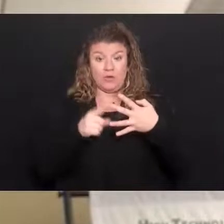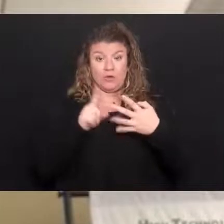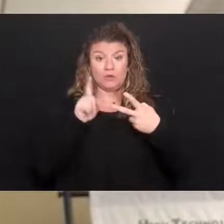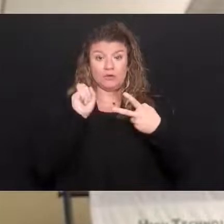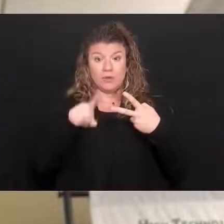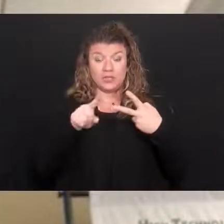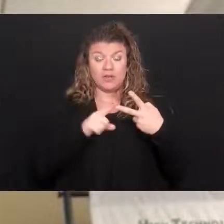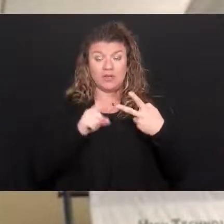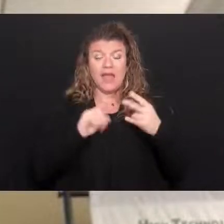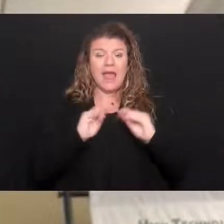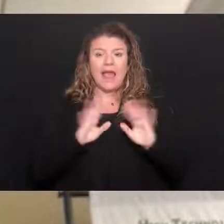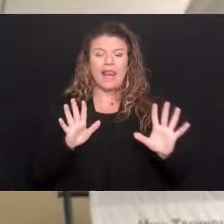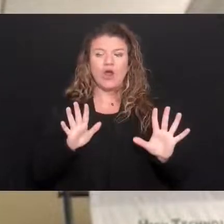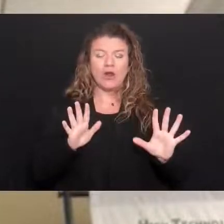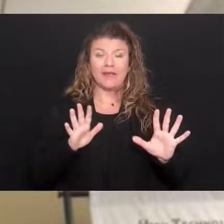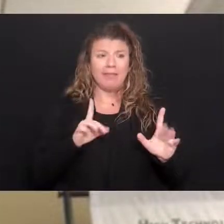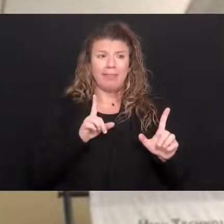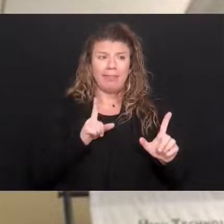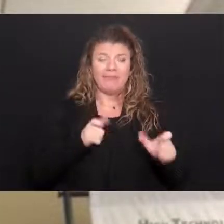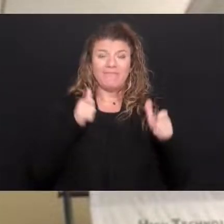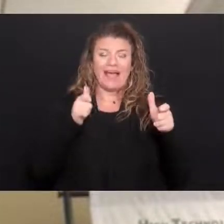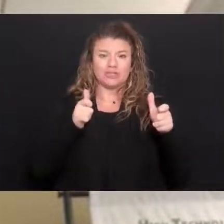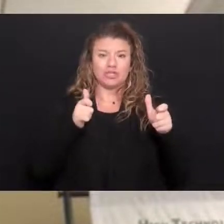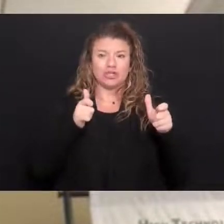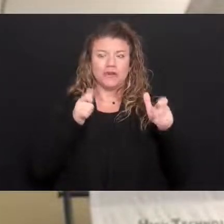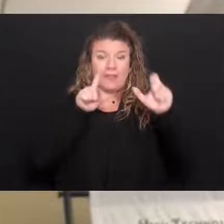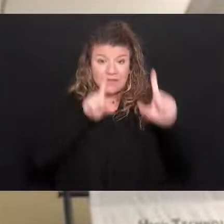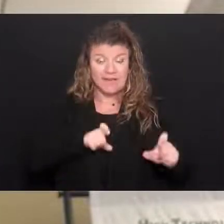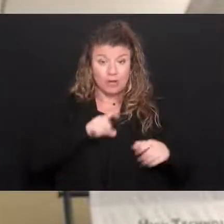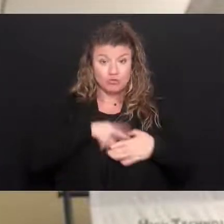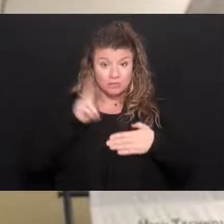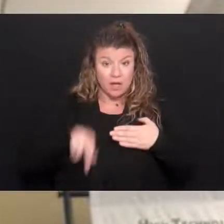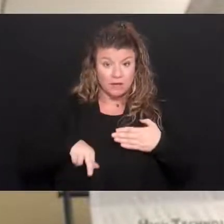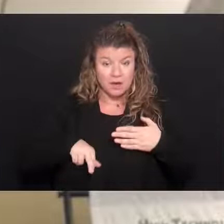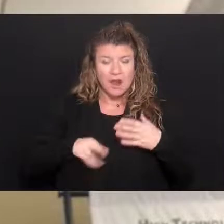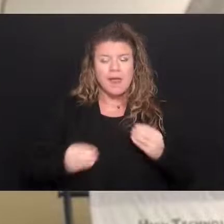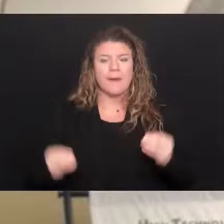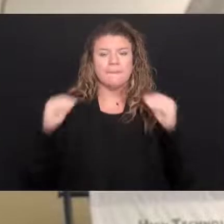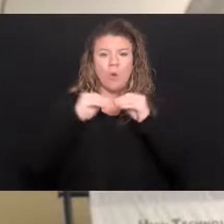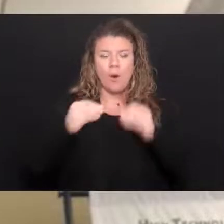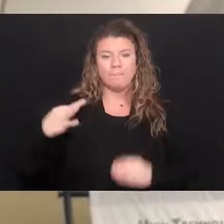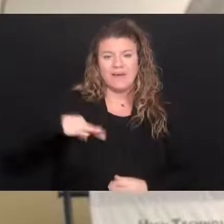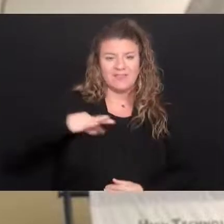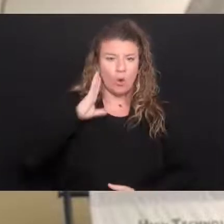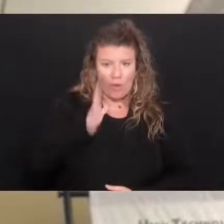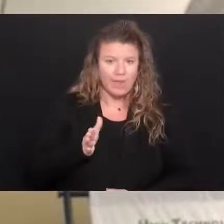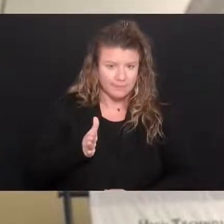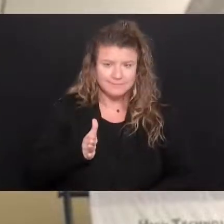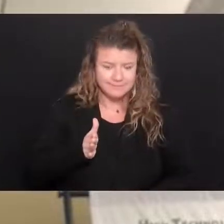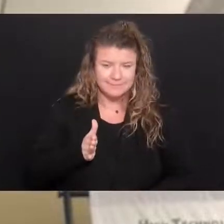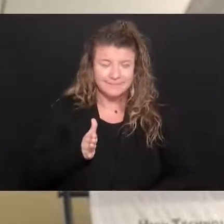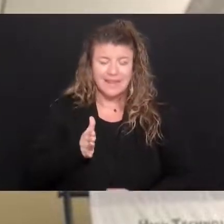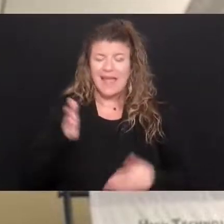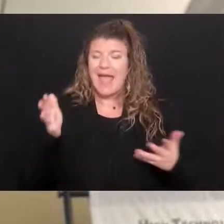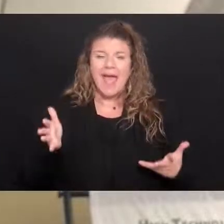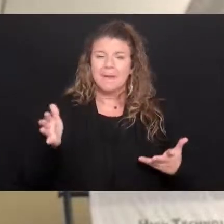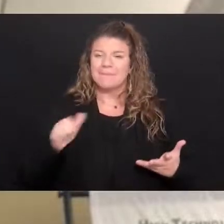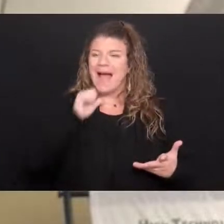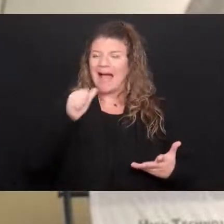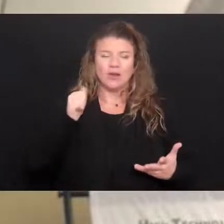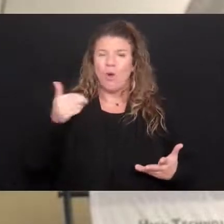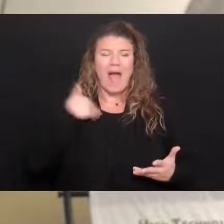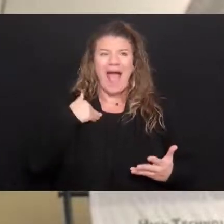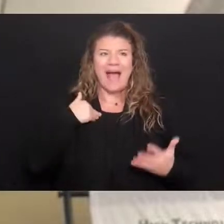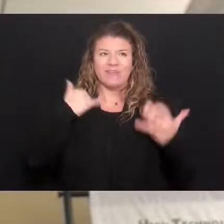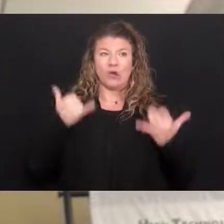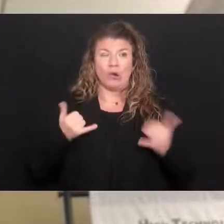clearly, the quicker the test result, the more beneficial it is. I don't have the current numbers.